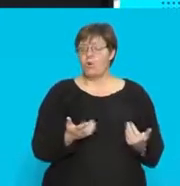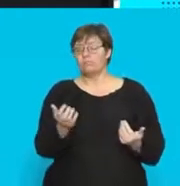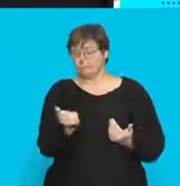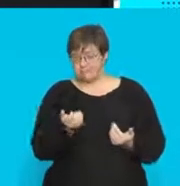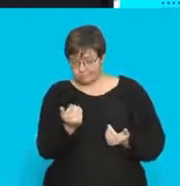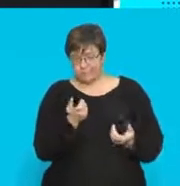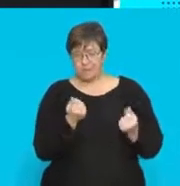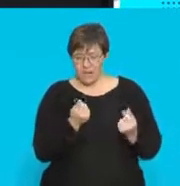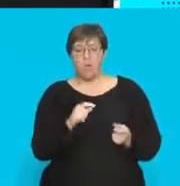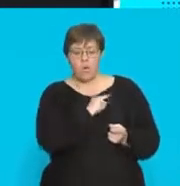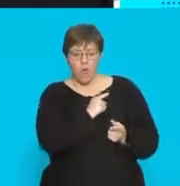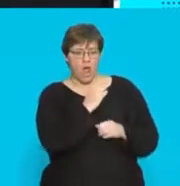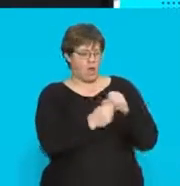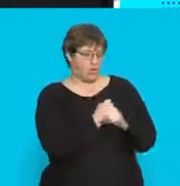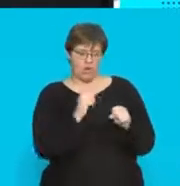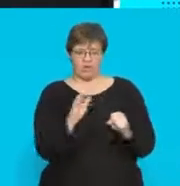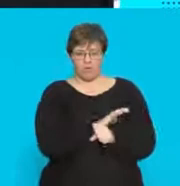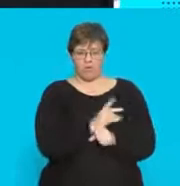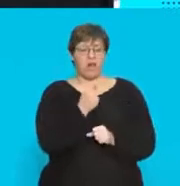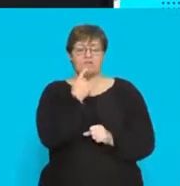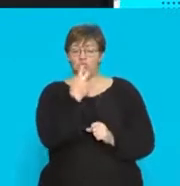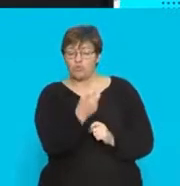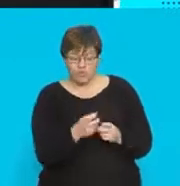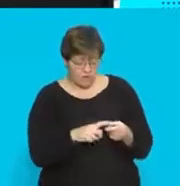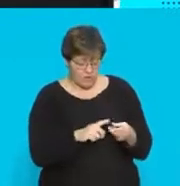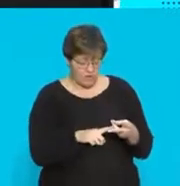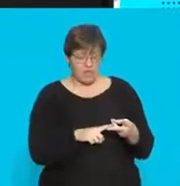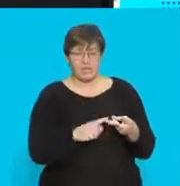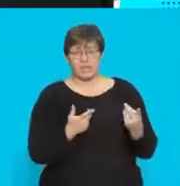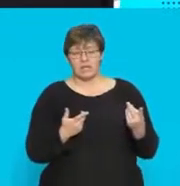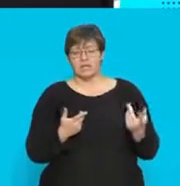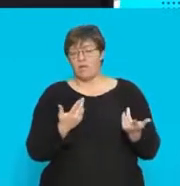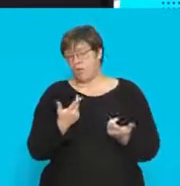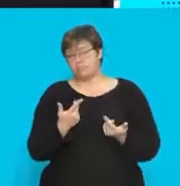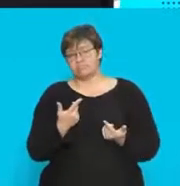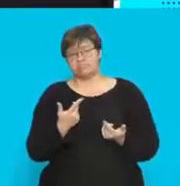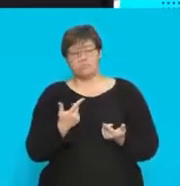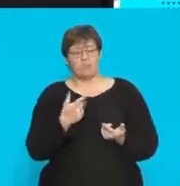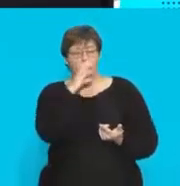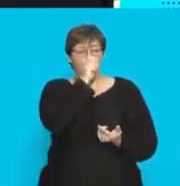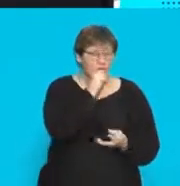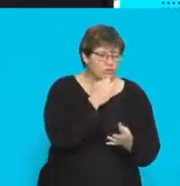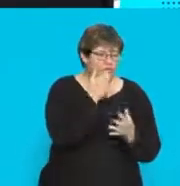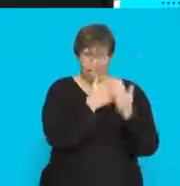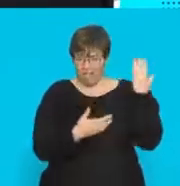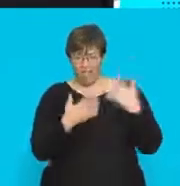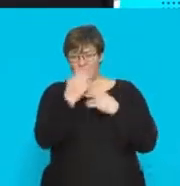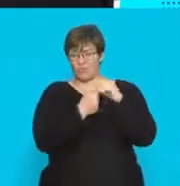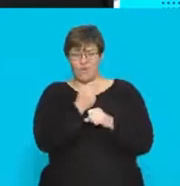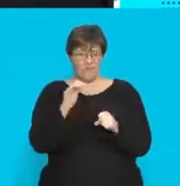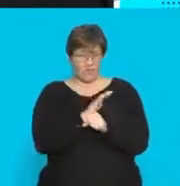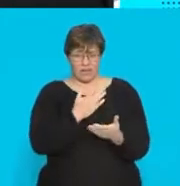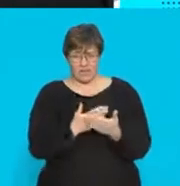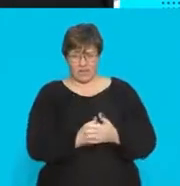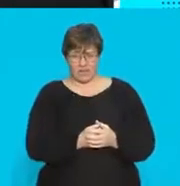on those things the whole year. You have strawberries usually the whole year. You might even have oranges, etc. The whole year. When